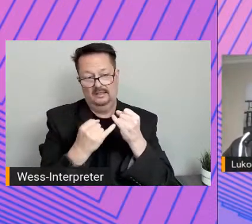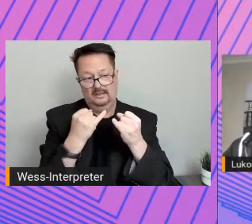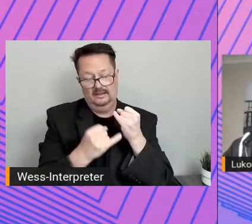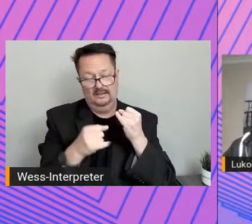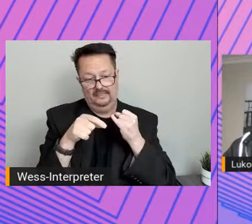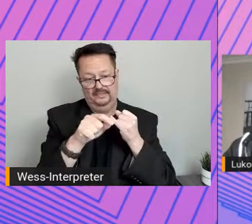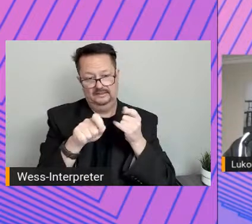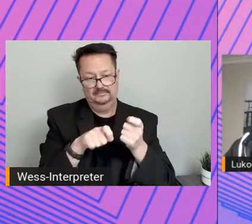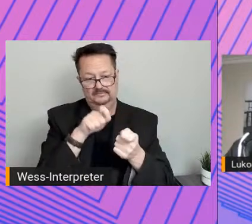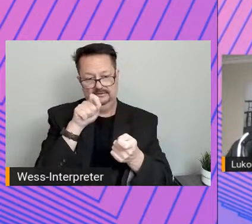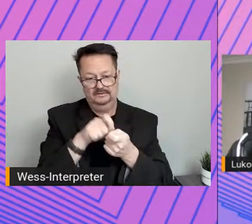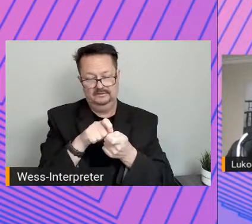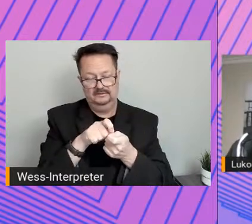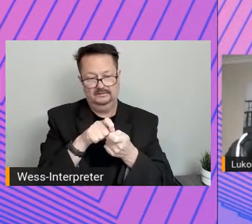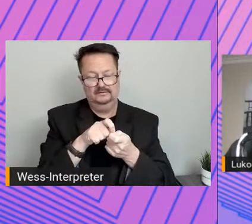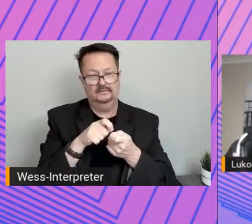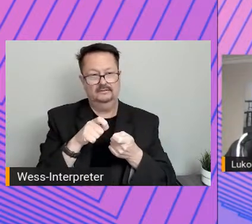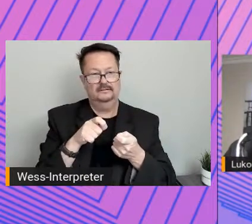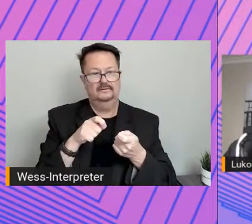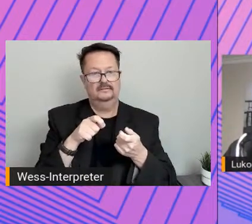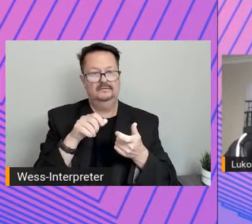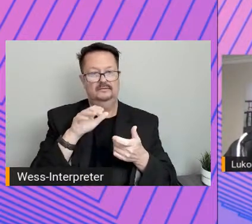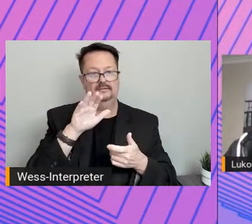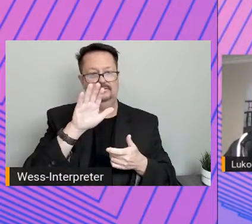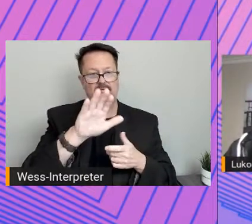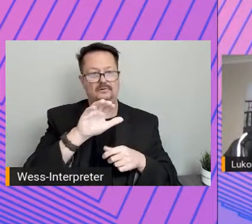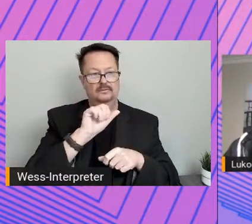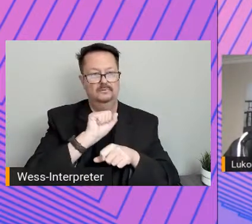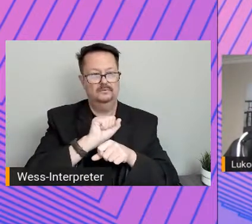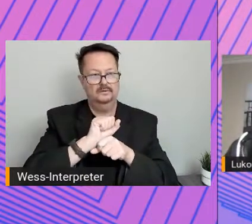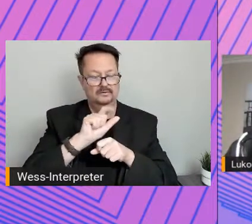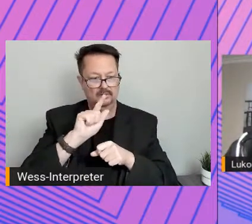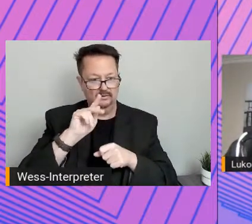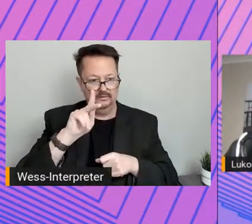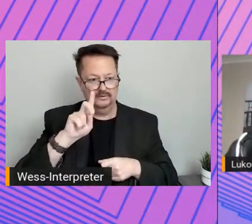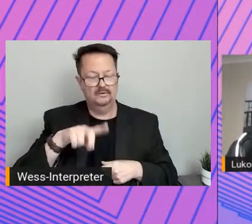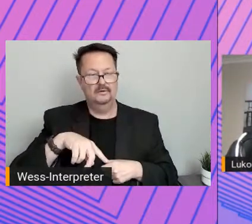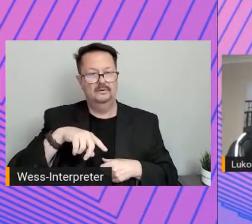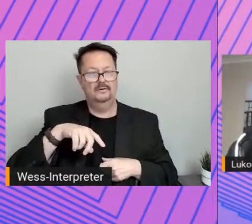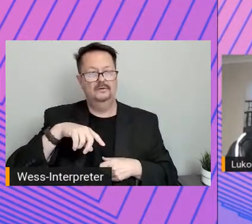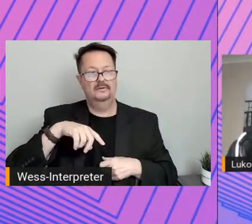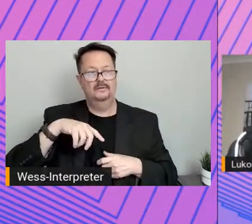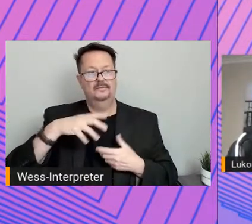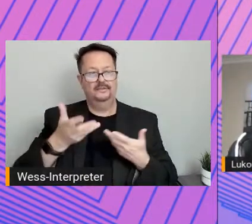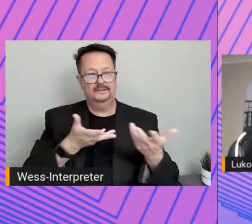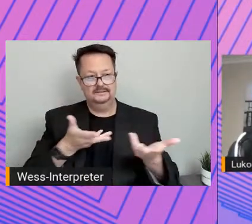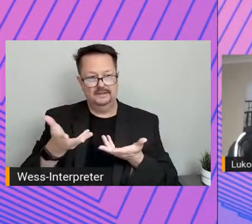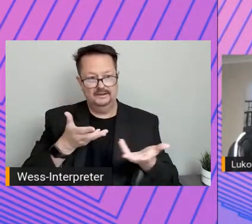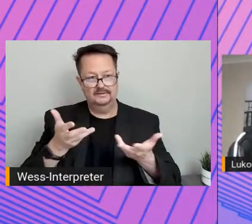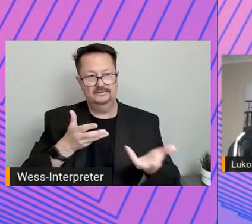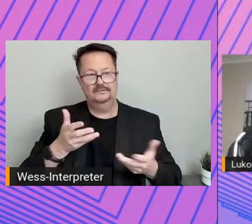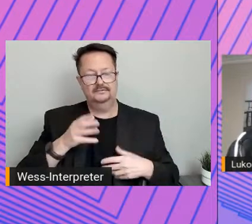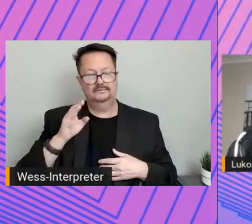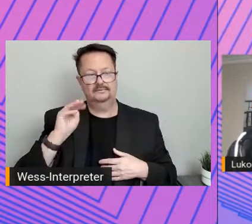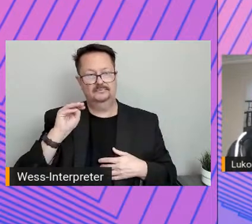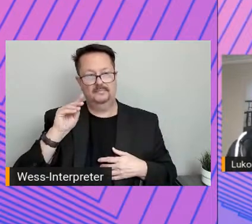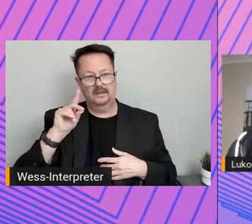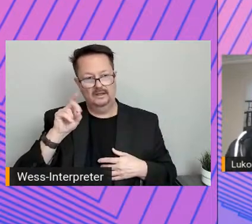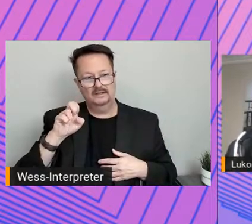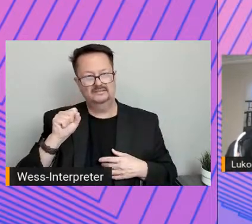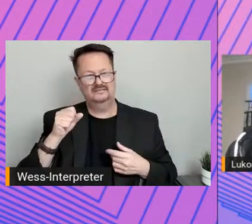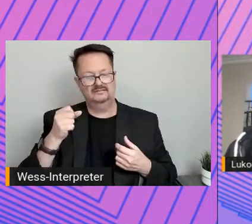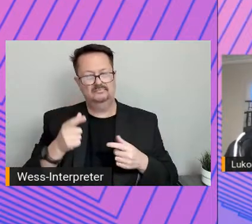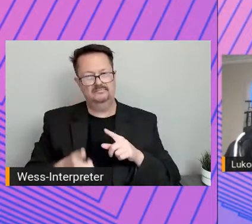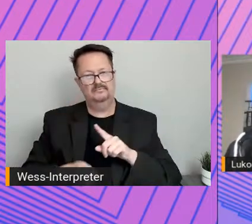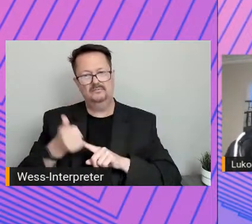aspect would of course be your workload. So the actual containers and the pods. And I find that this is usually the most popular area that a lot of teams